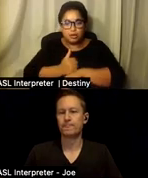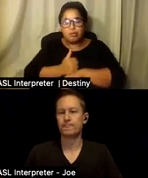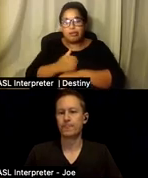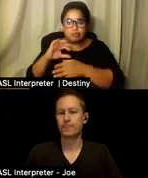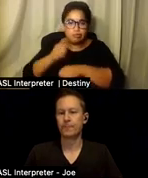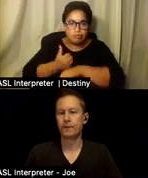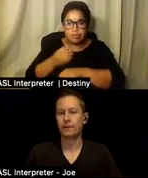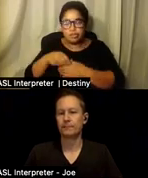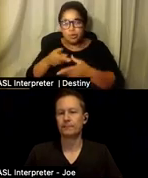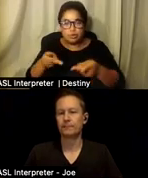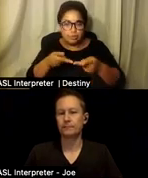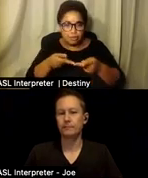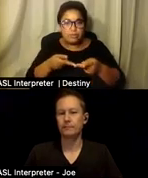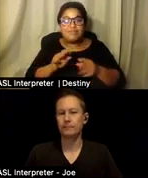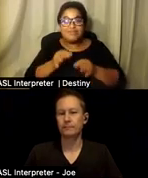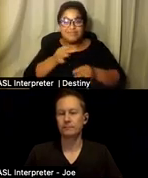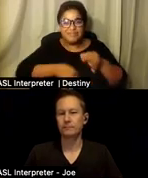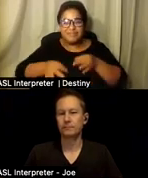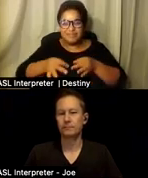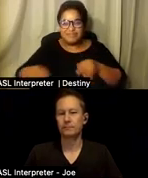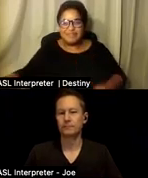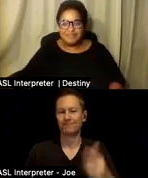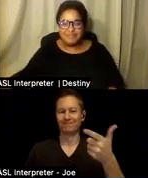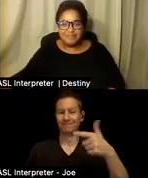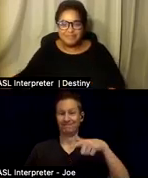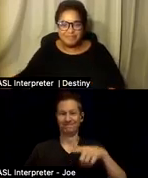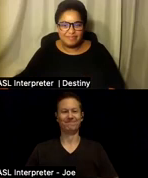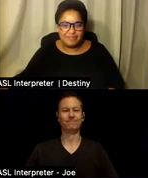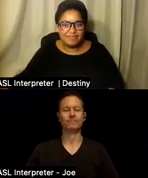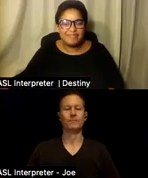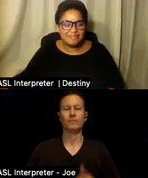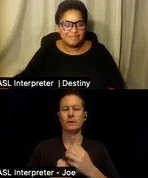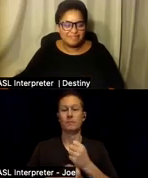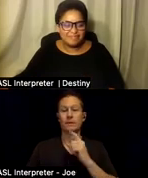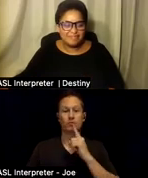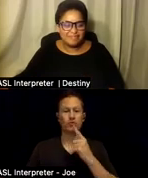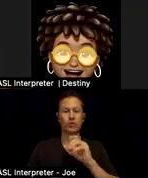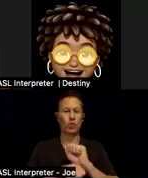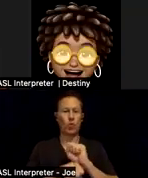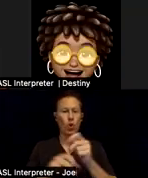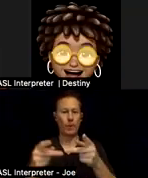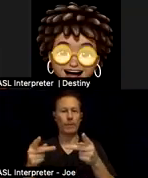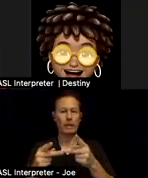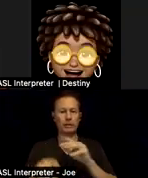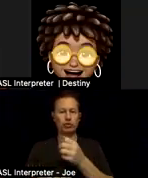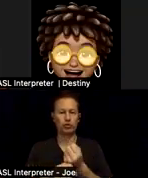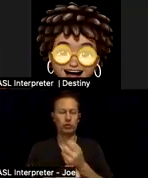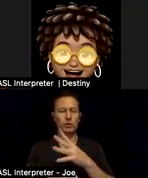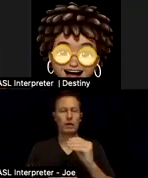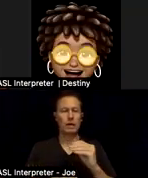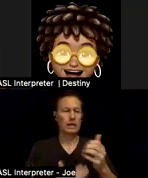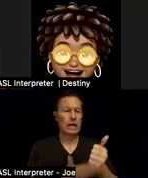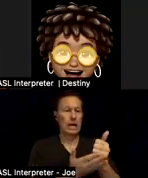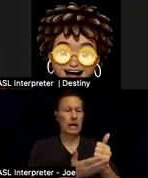But importantly, also make sure your workplace is secured and others, helping family or friends, helping your neighbors.